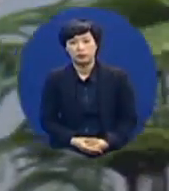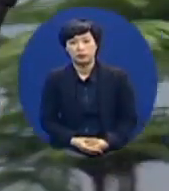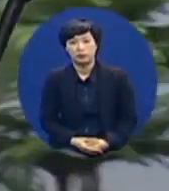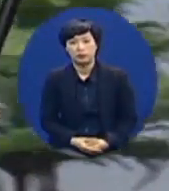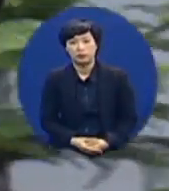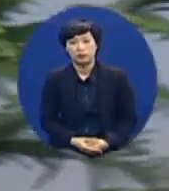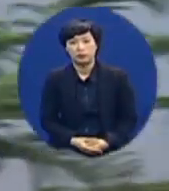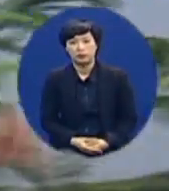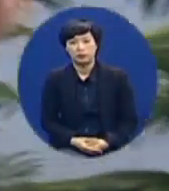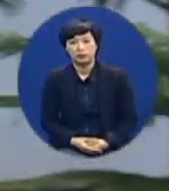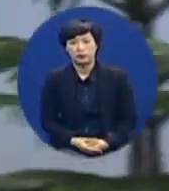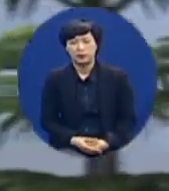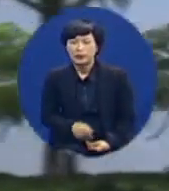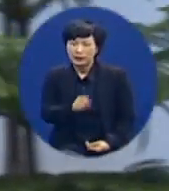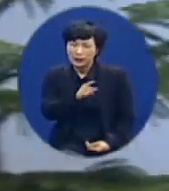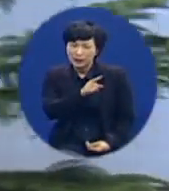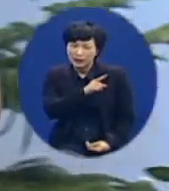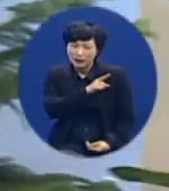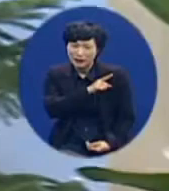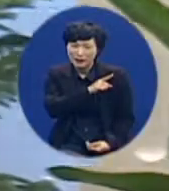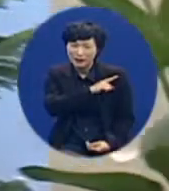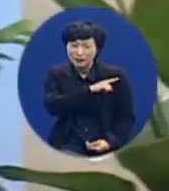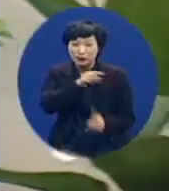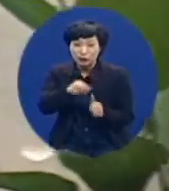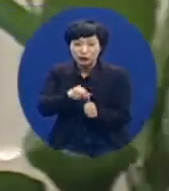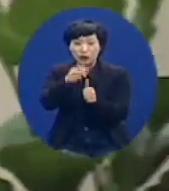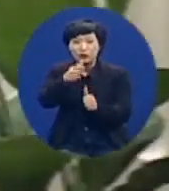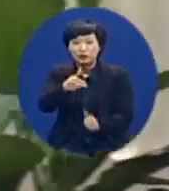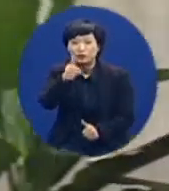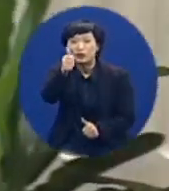When they were looking forward to the Messiah,